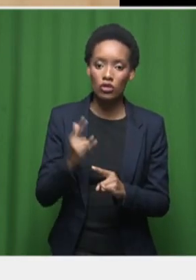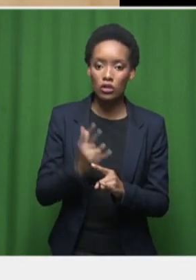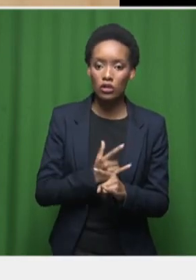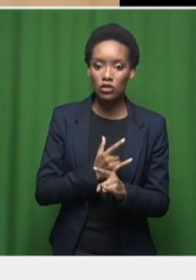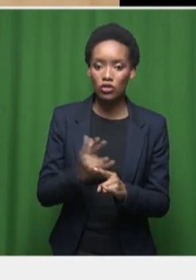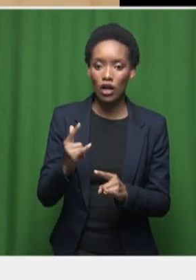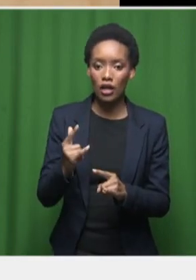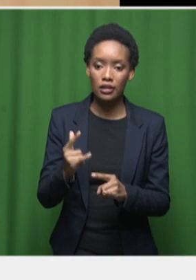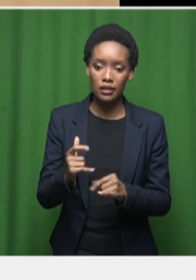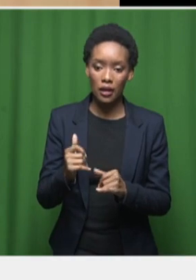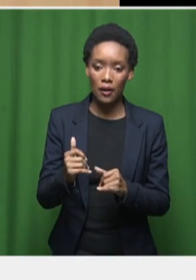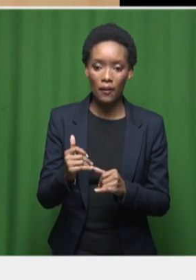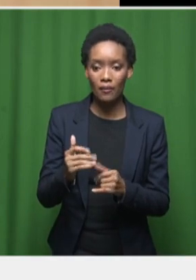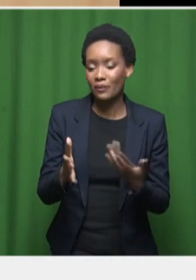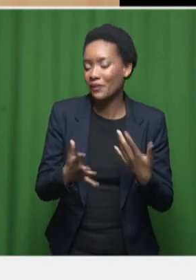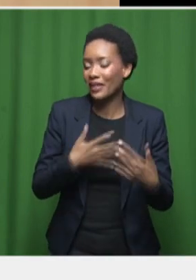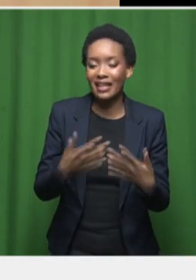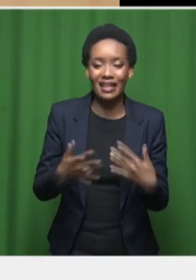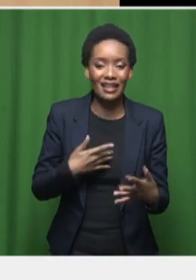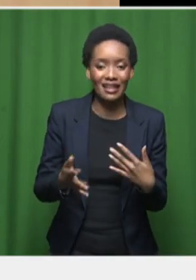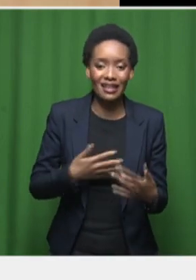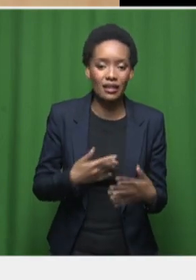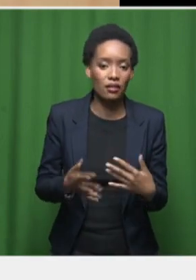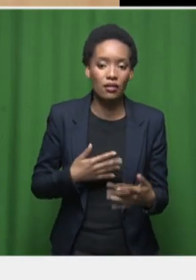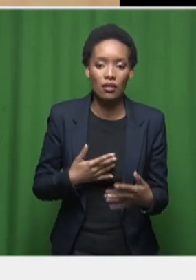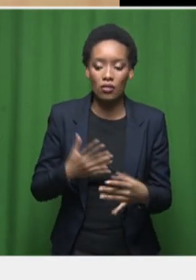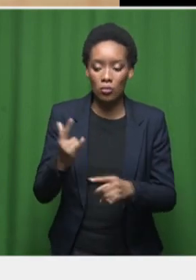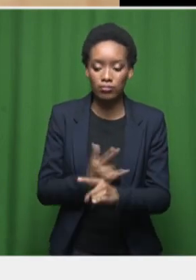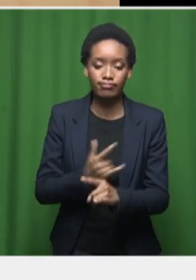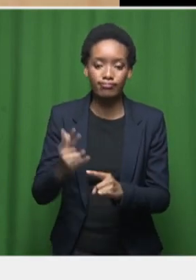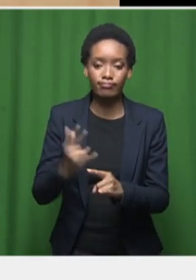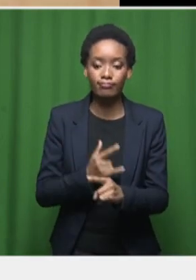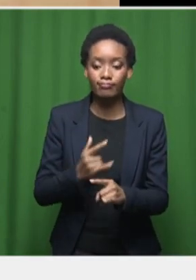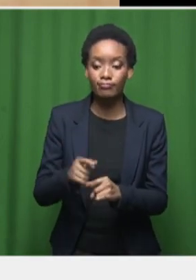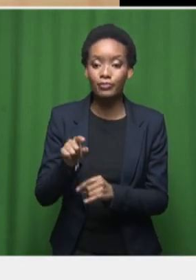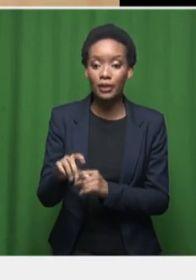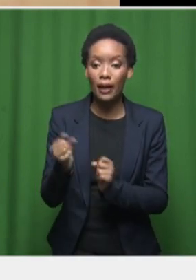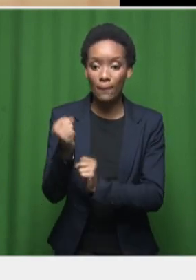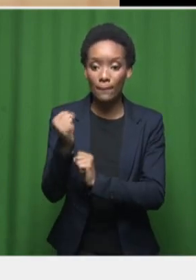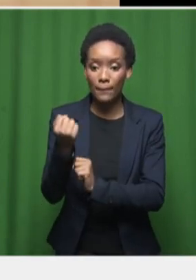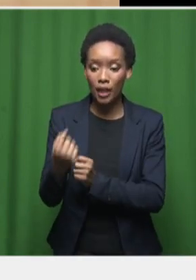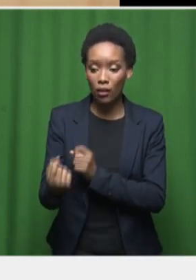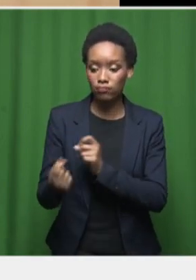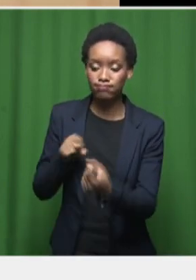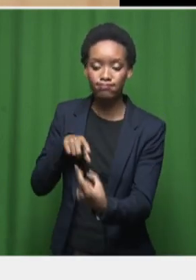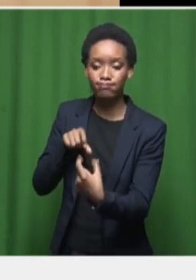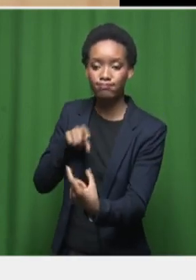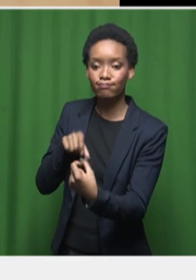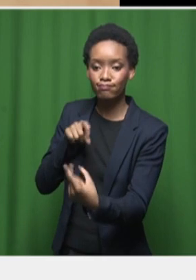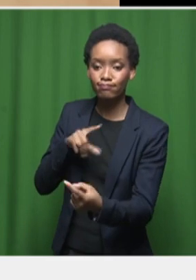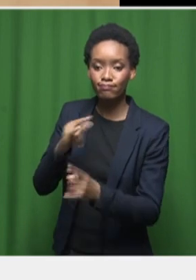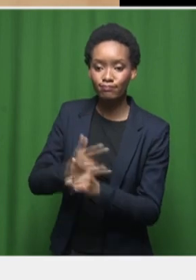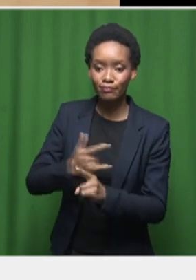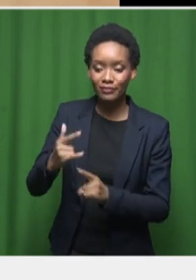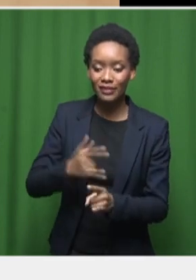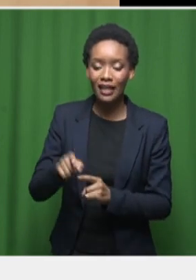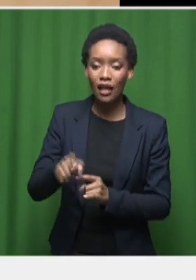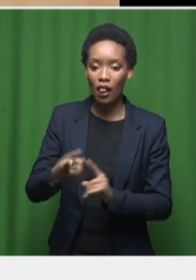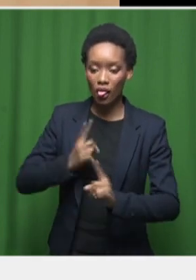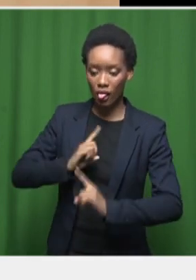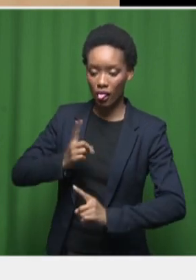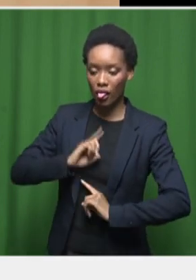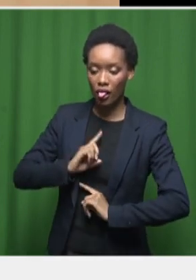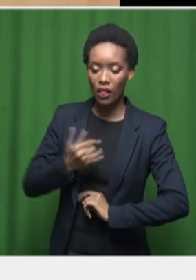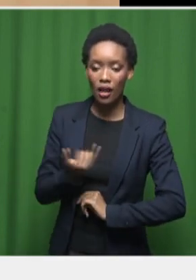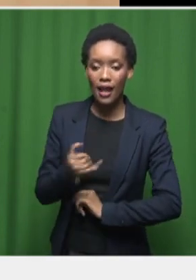the chatbot about anything, and it responds to you like you're actually speaking to a human being, behind the